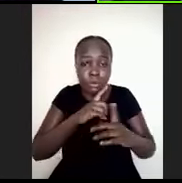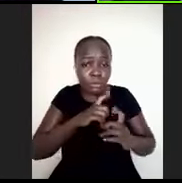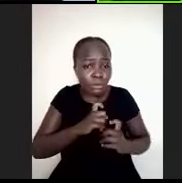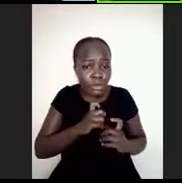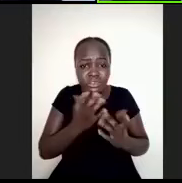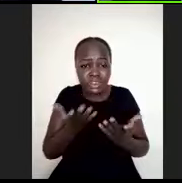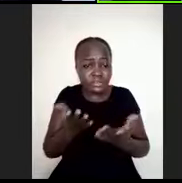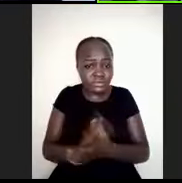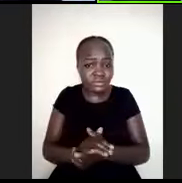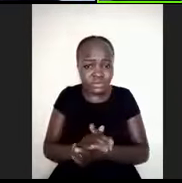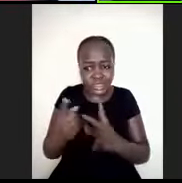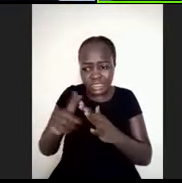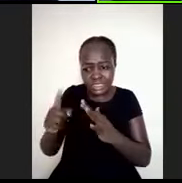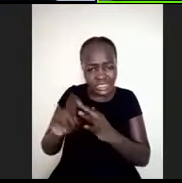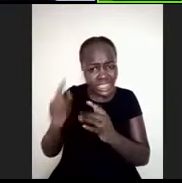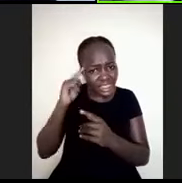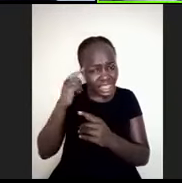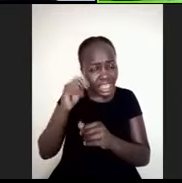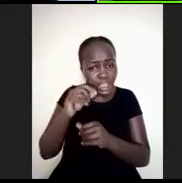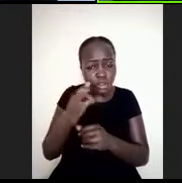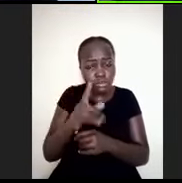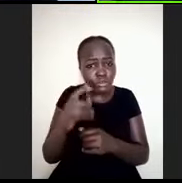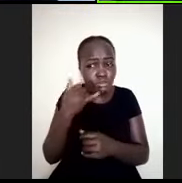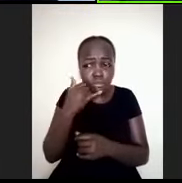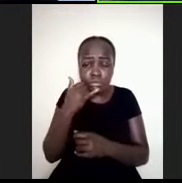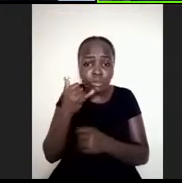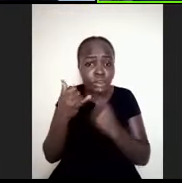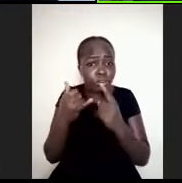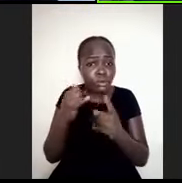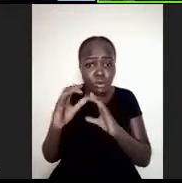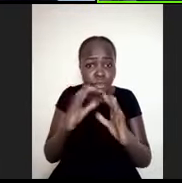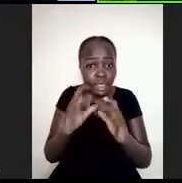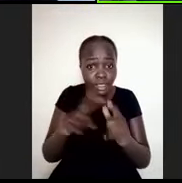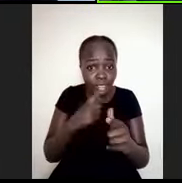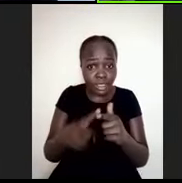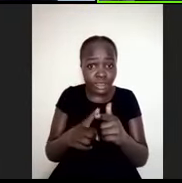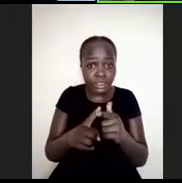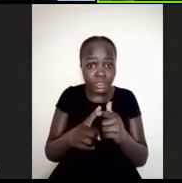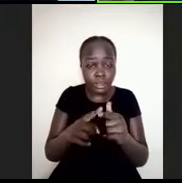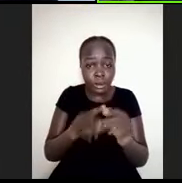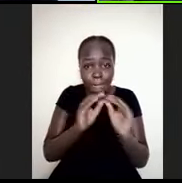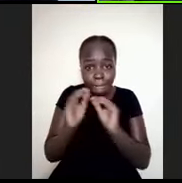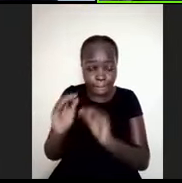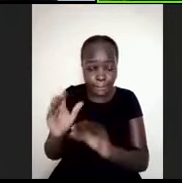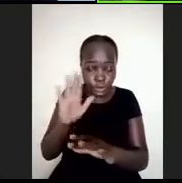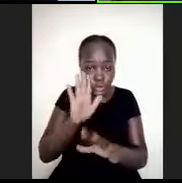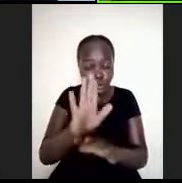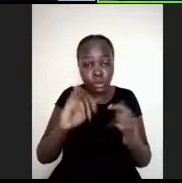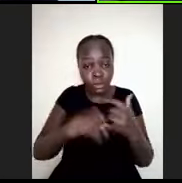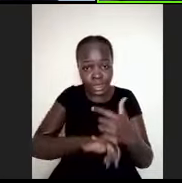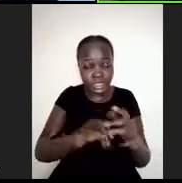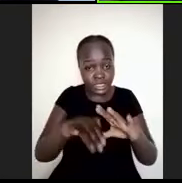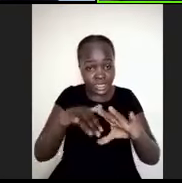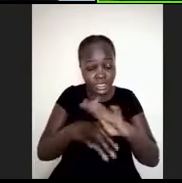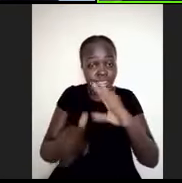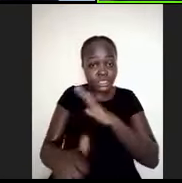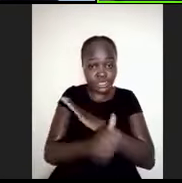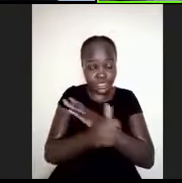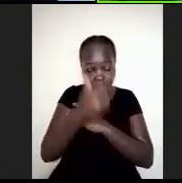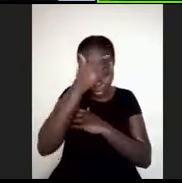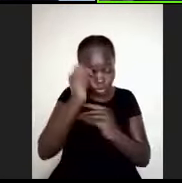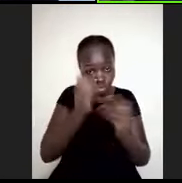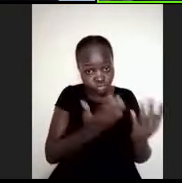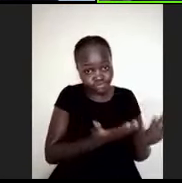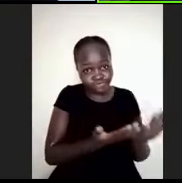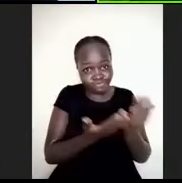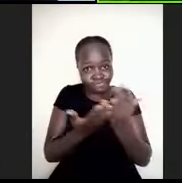start thinking of you, they're calling you. Then you put your marriage in danger because you have carried that